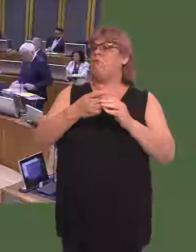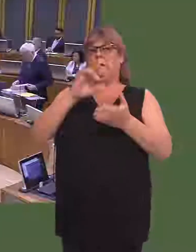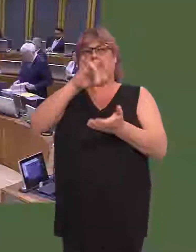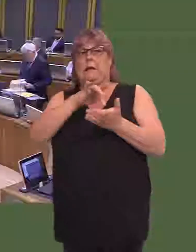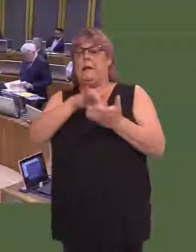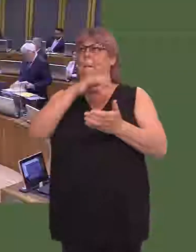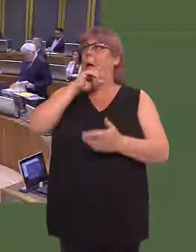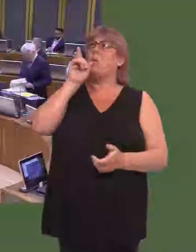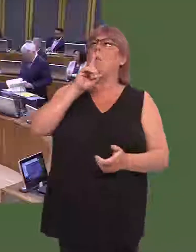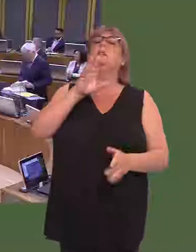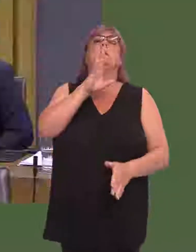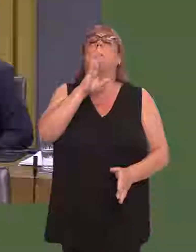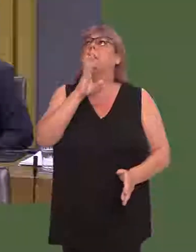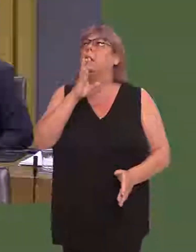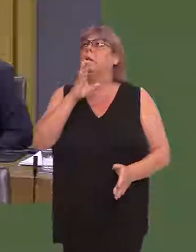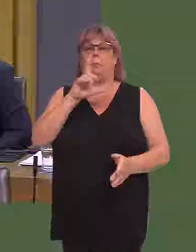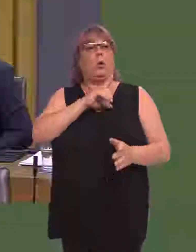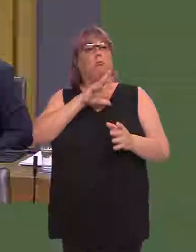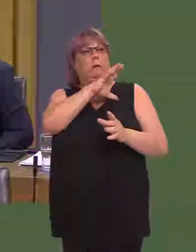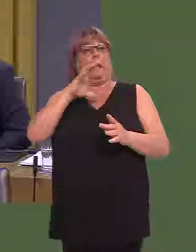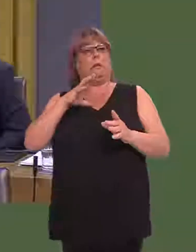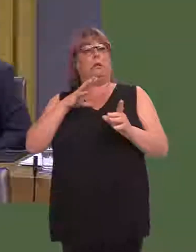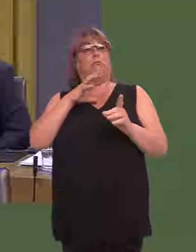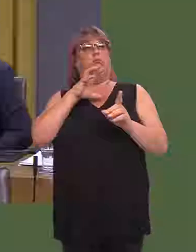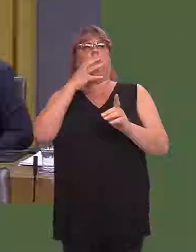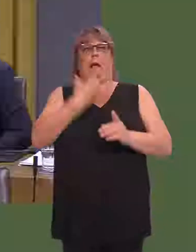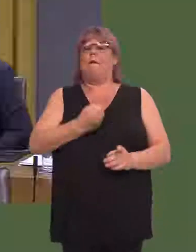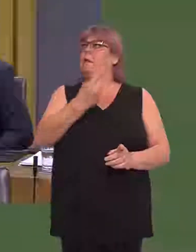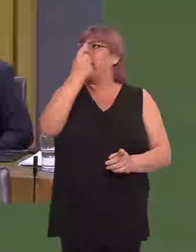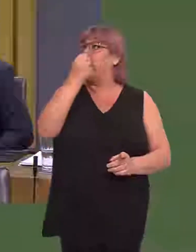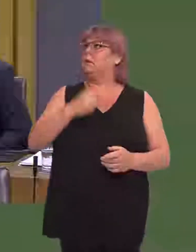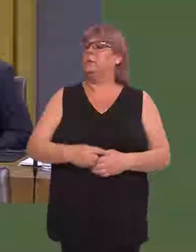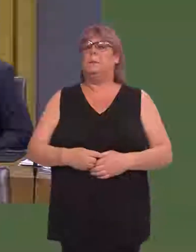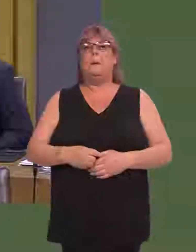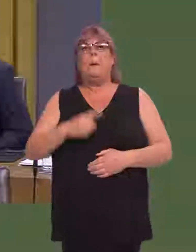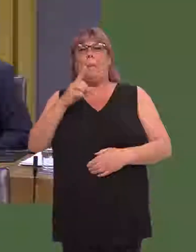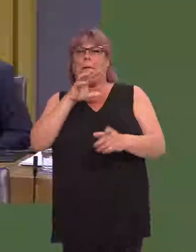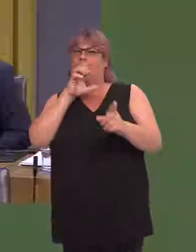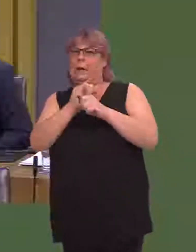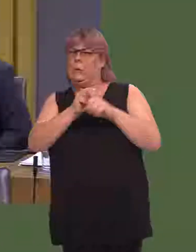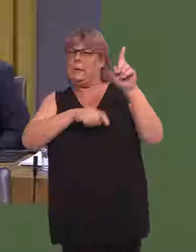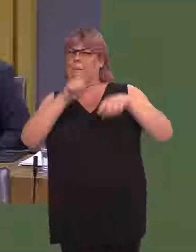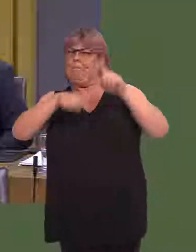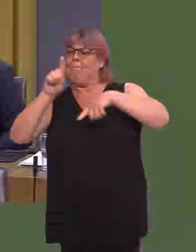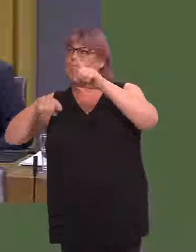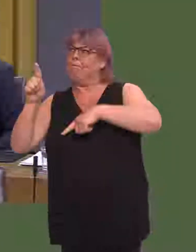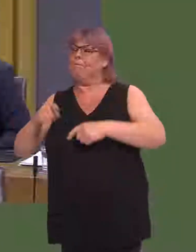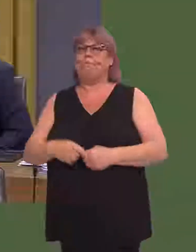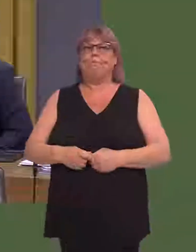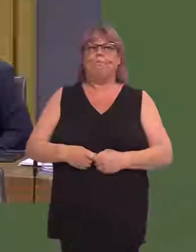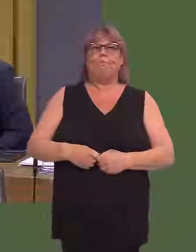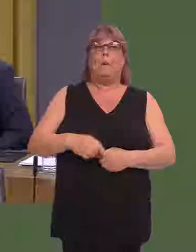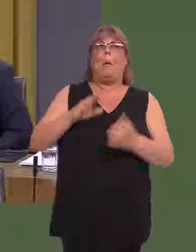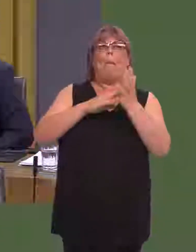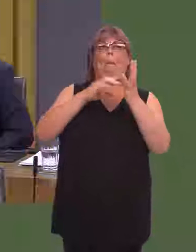an indiscriminate disease, yet diagnosis is anything but. Recent research by Macmillan shows that cancer diagnosis